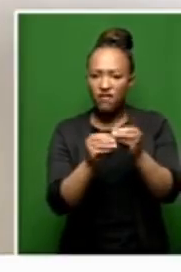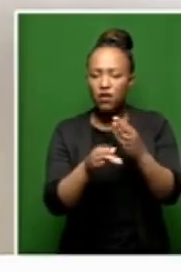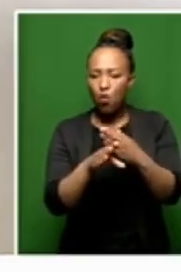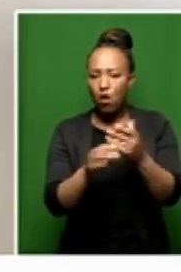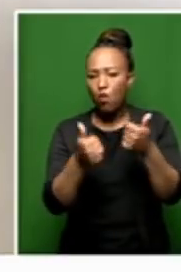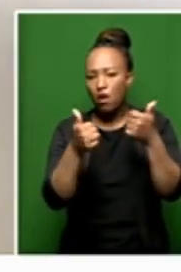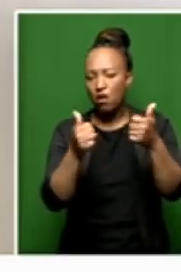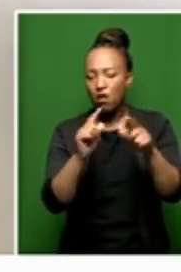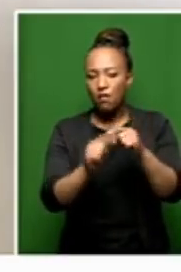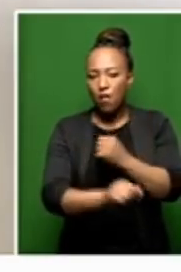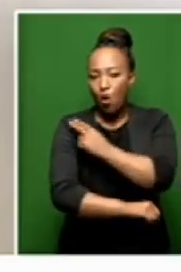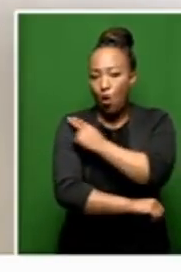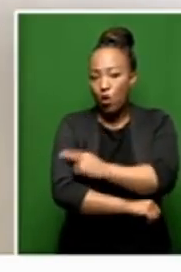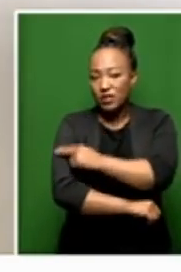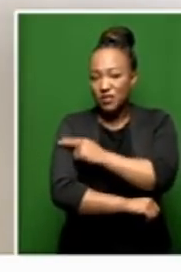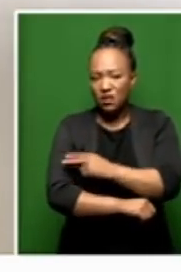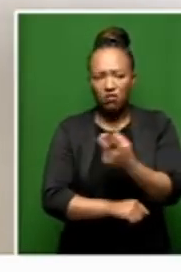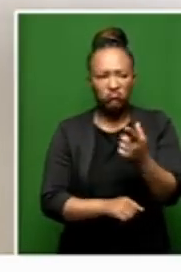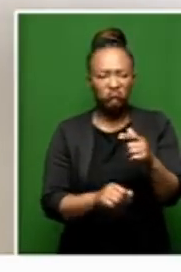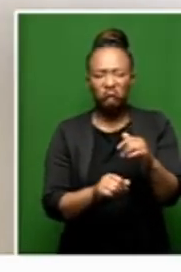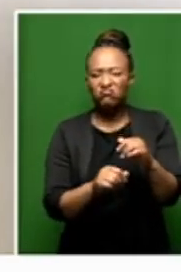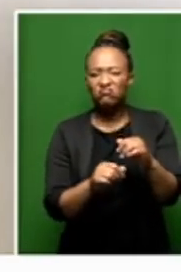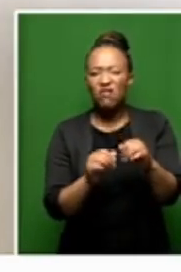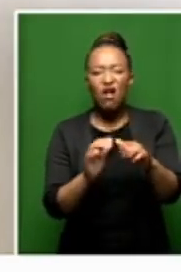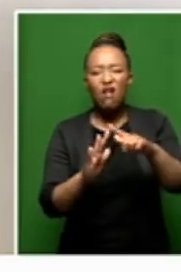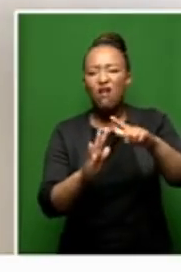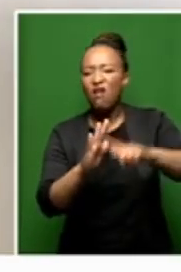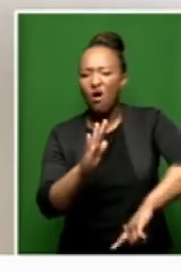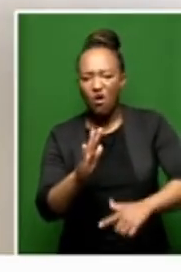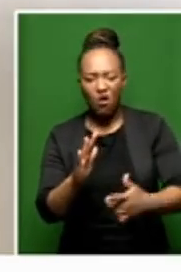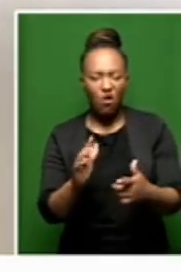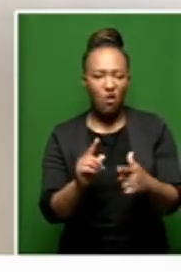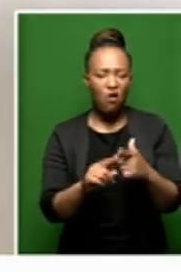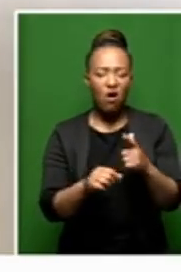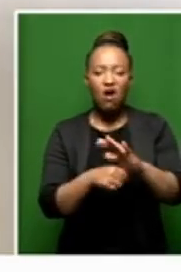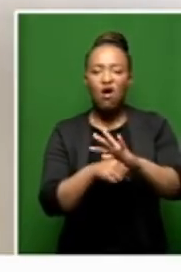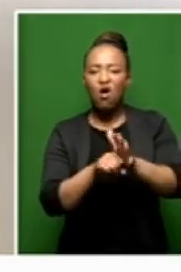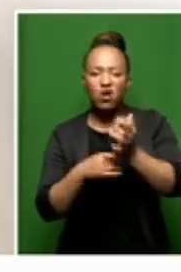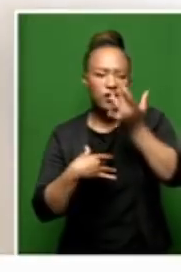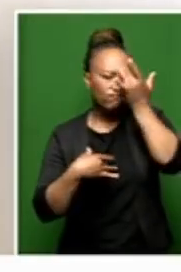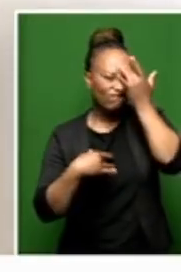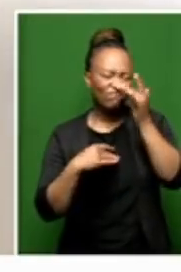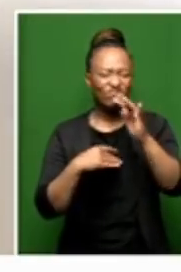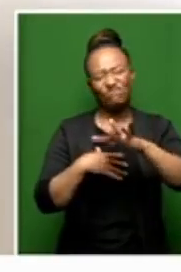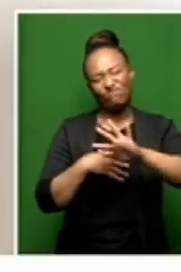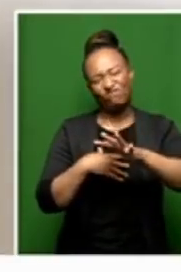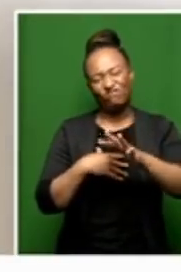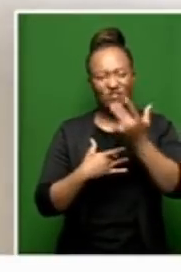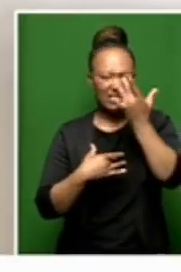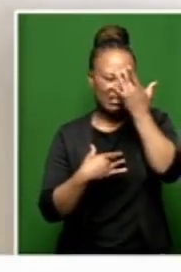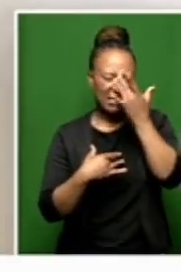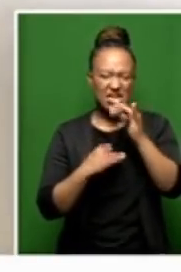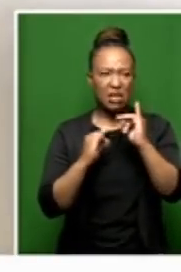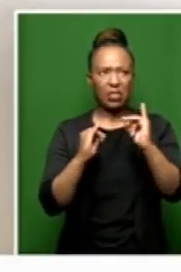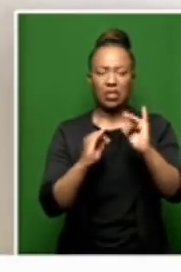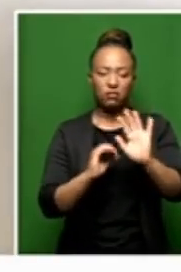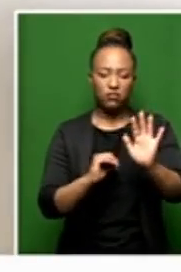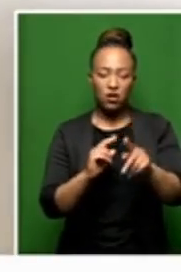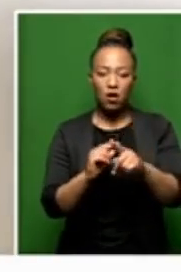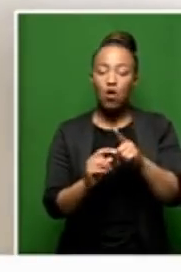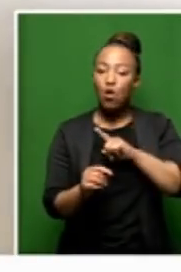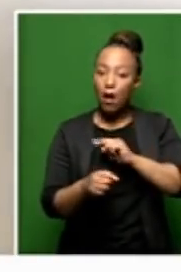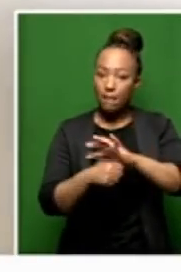why the hospitalizations are extremely low. Infection still remains mild to moderate. But at the end of the day, it's a COVID. It